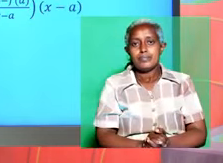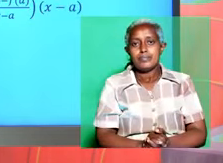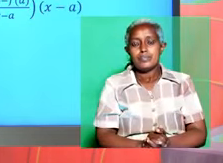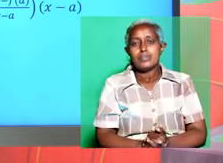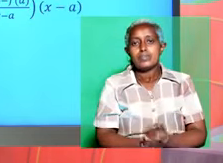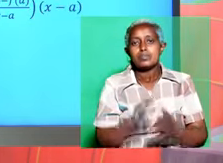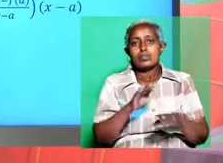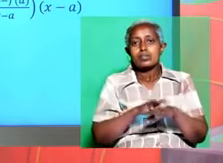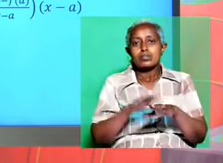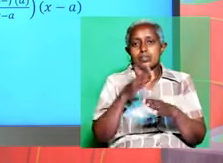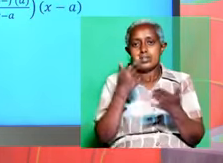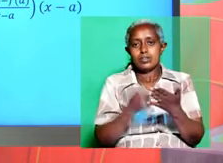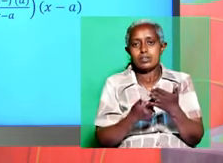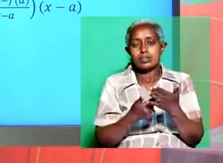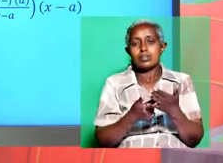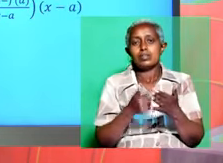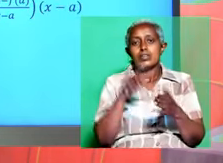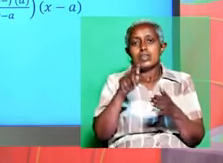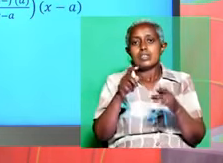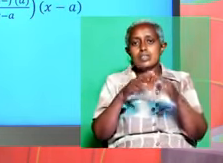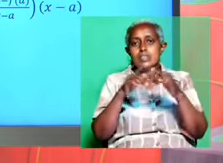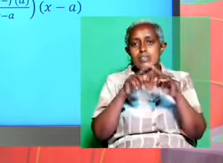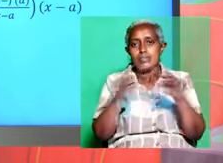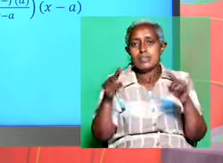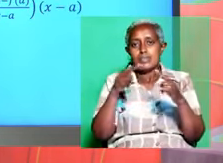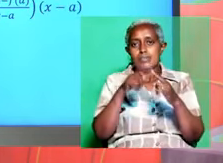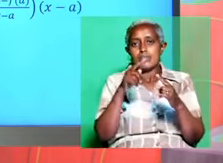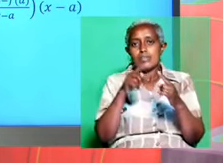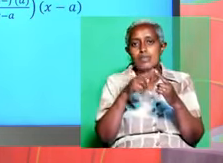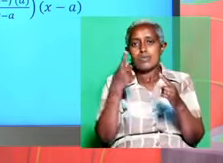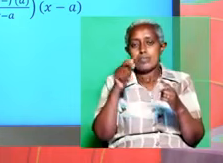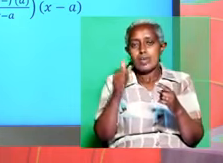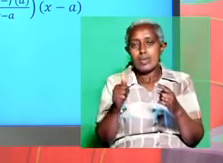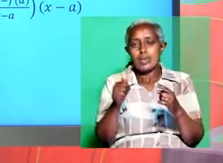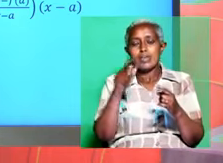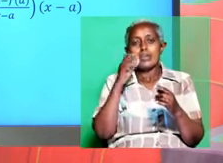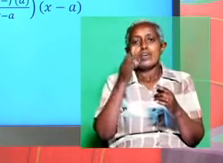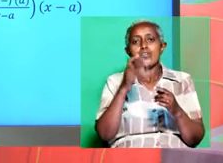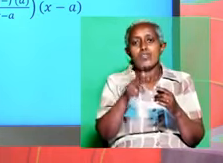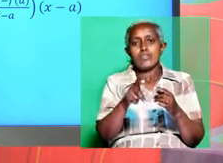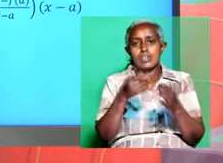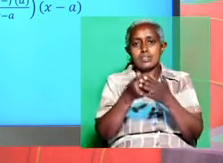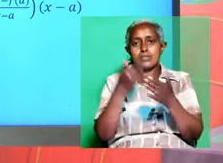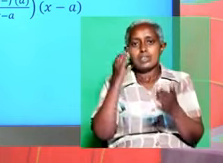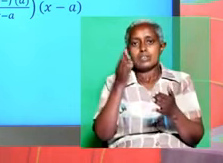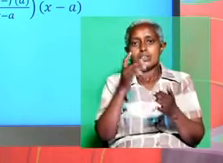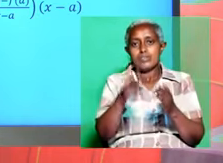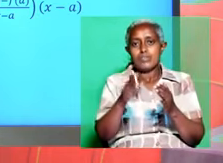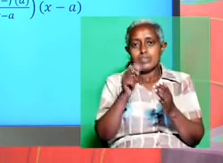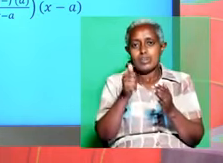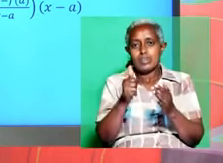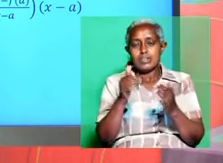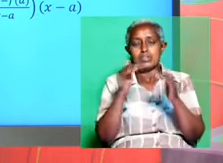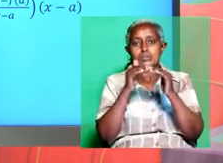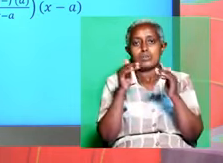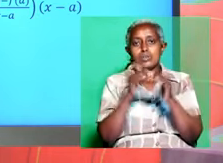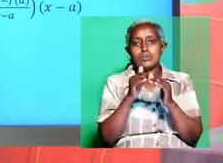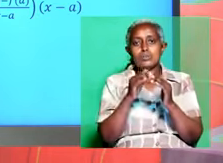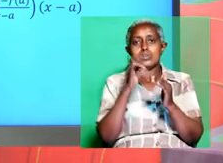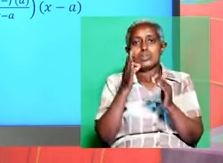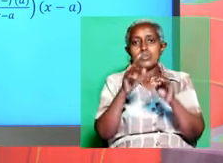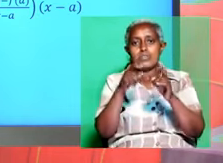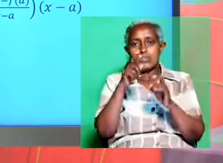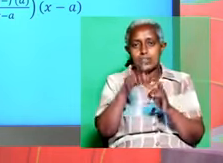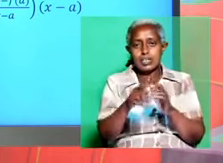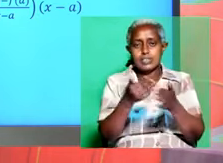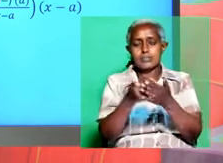observe that for x different from a, f of x minus f of a, this is equal to it is f of